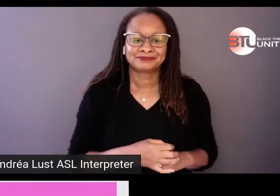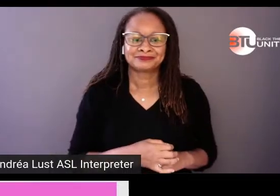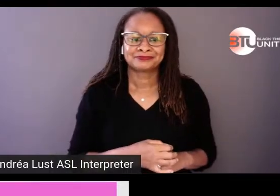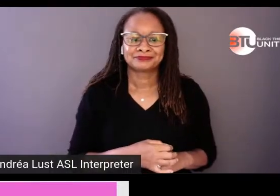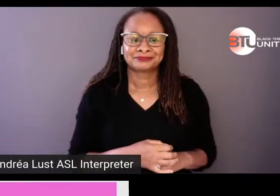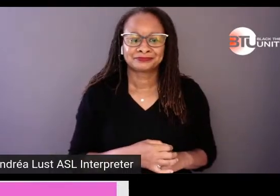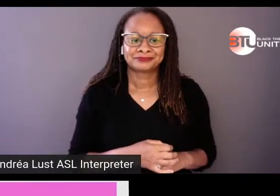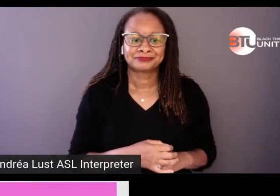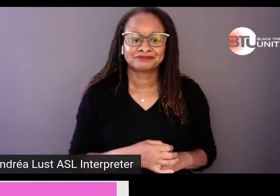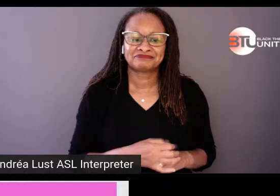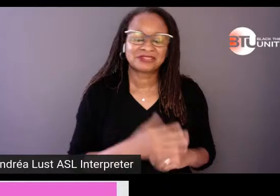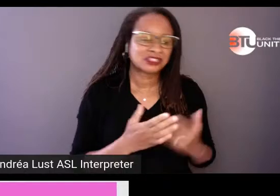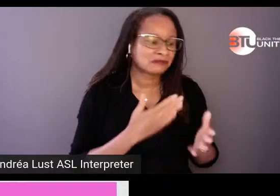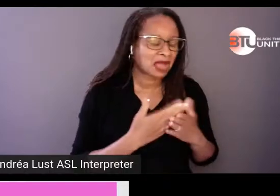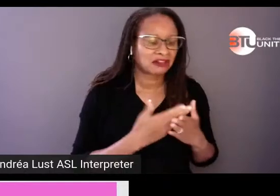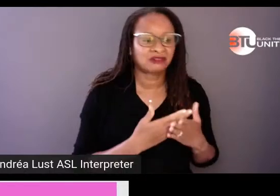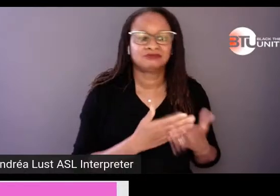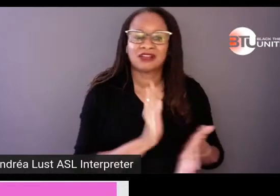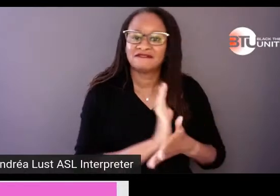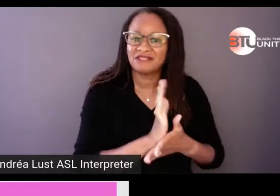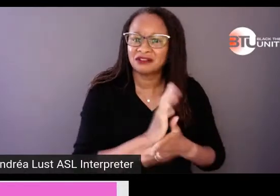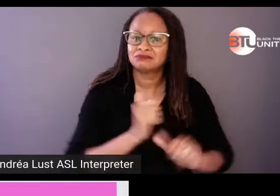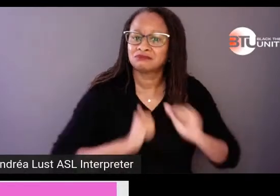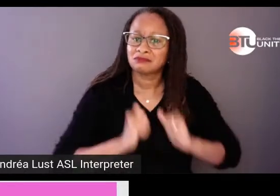That script.